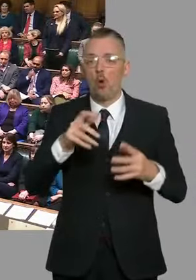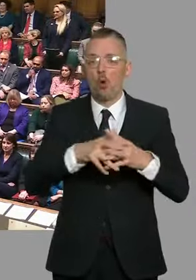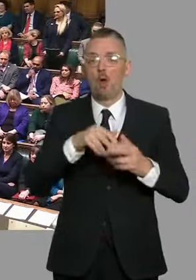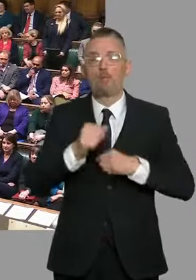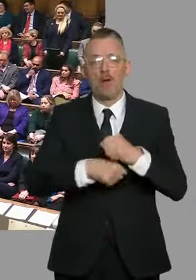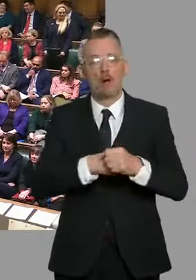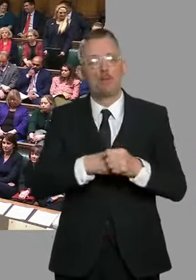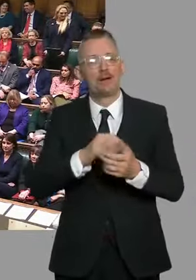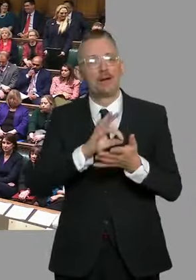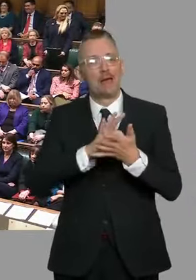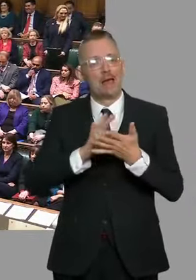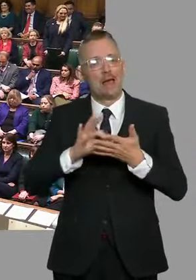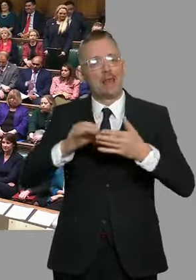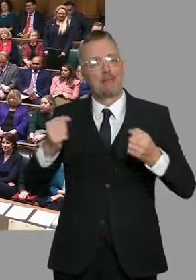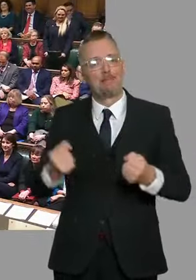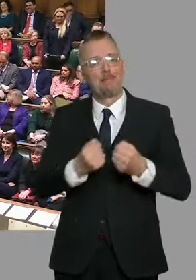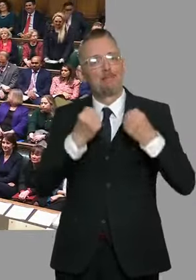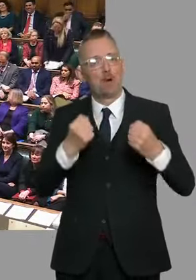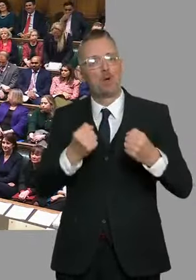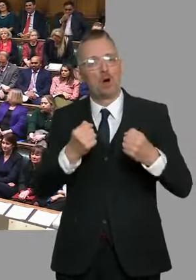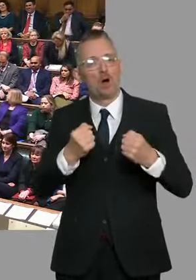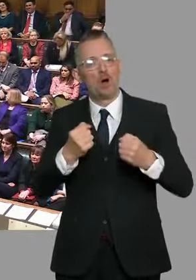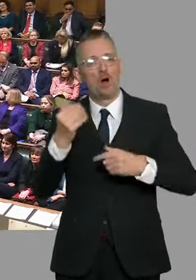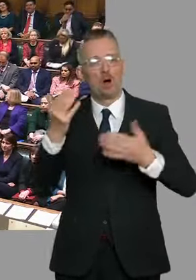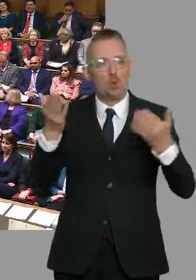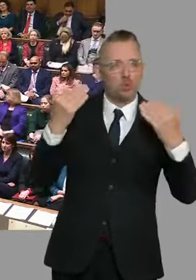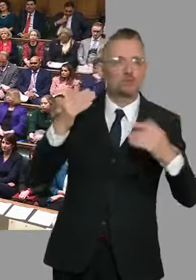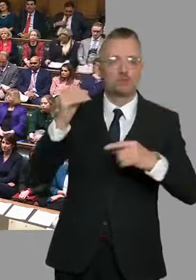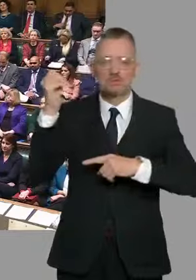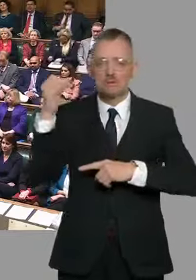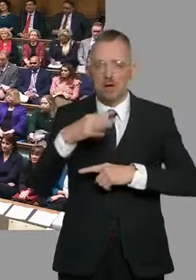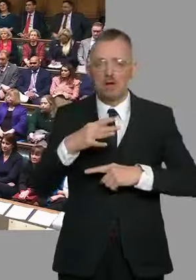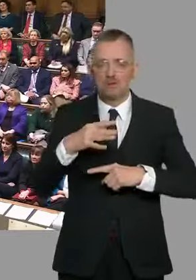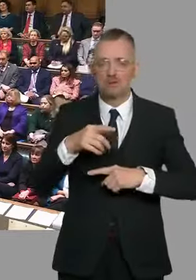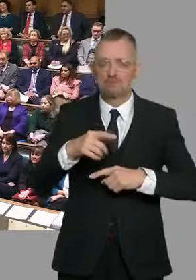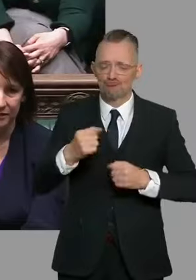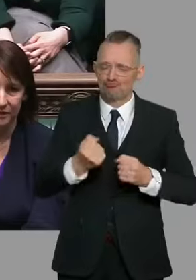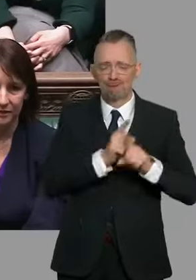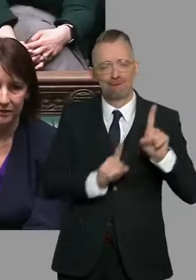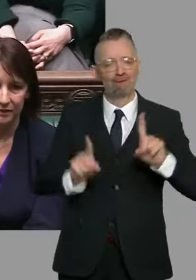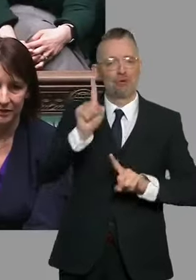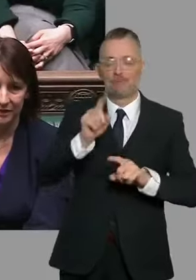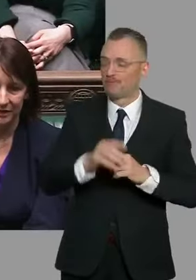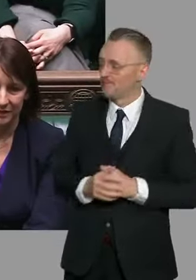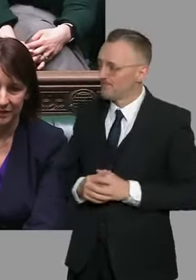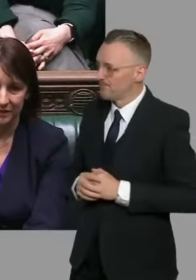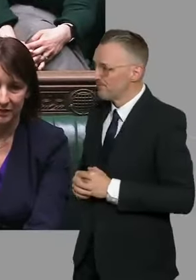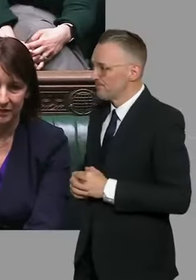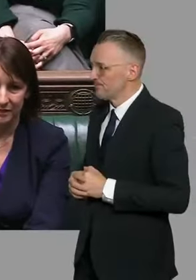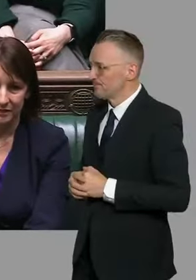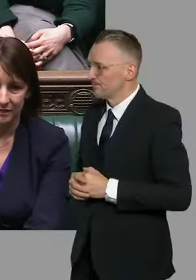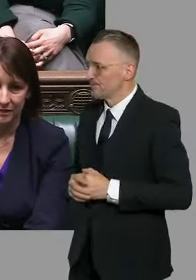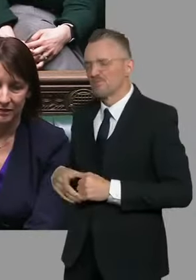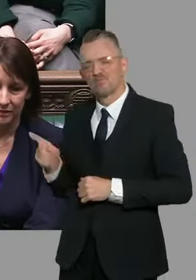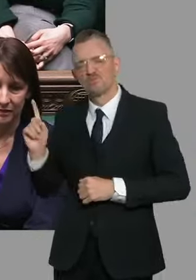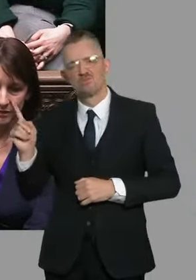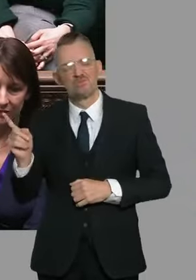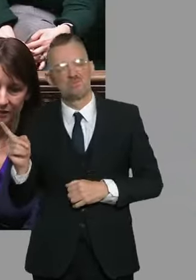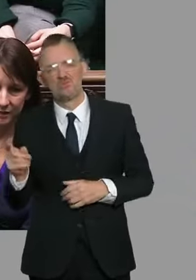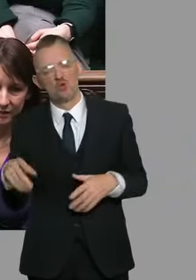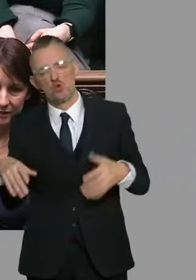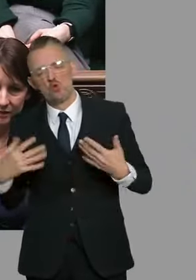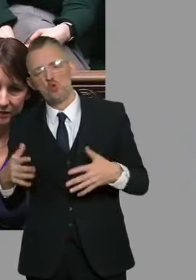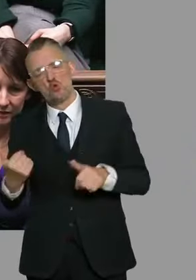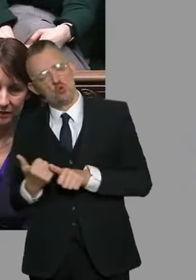Mr. Speaker, I thank my honourable friend. He's a champion of the extraordinary potential of Cornwall, particularly in our transition to clean power